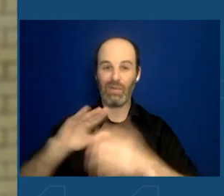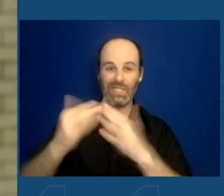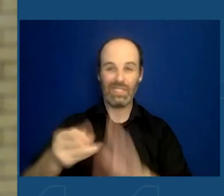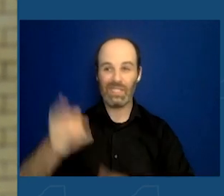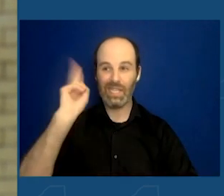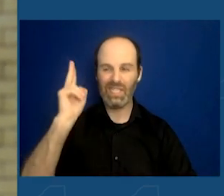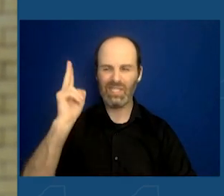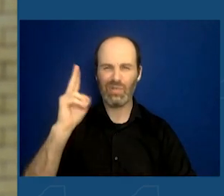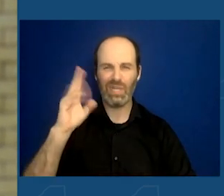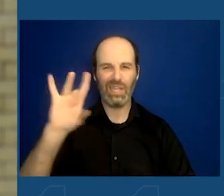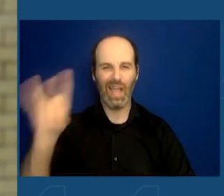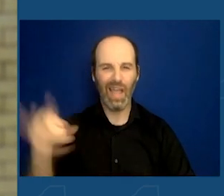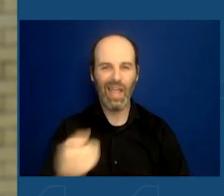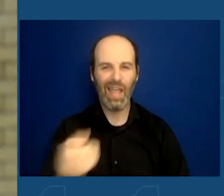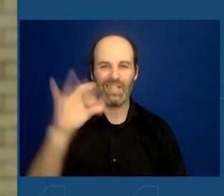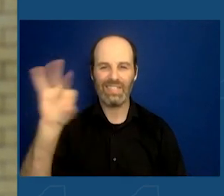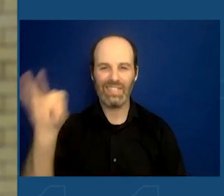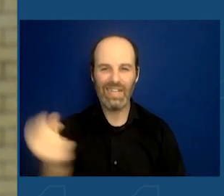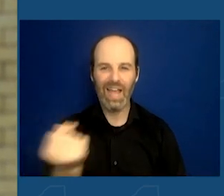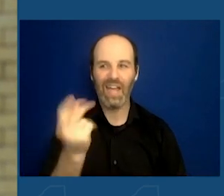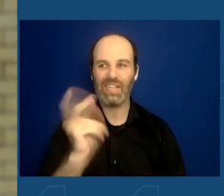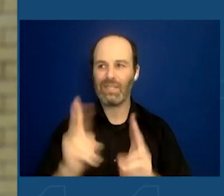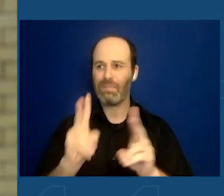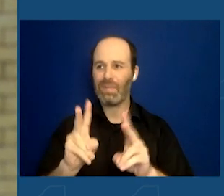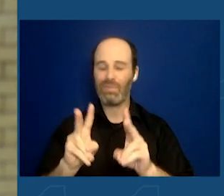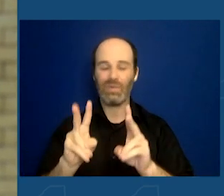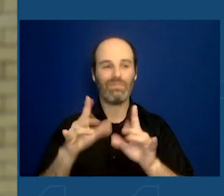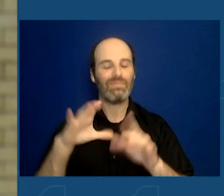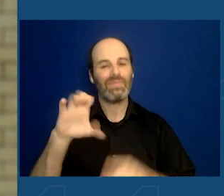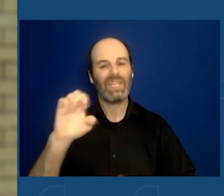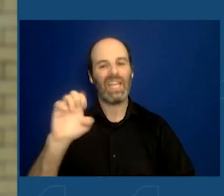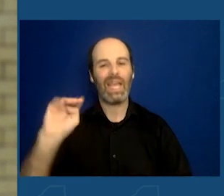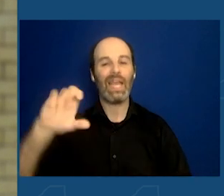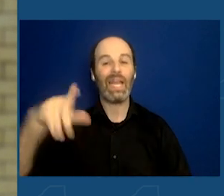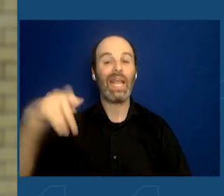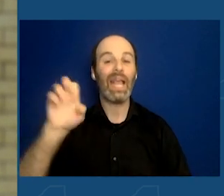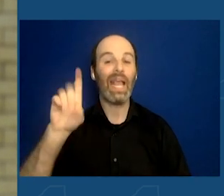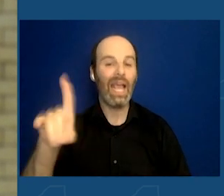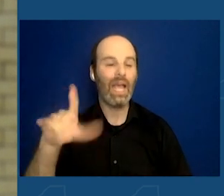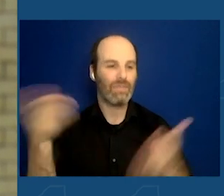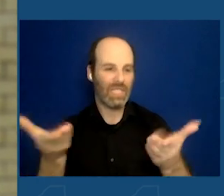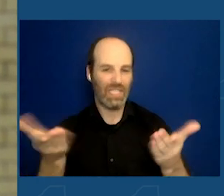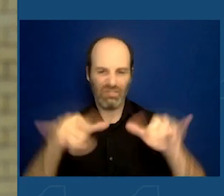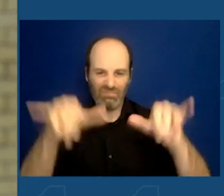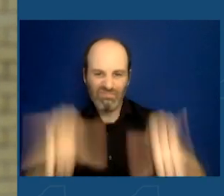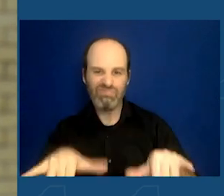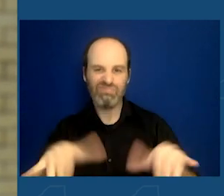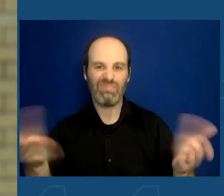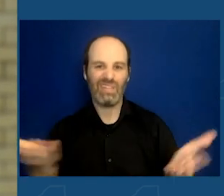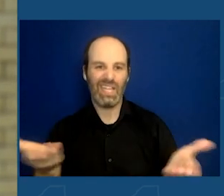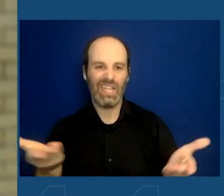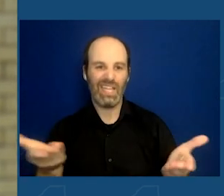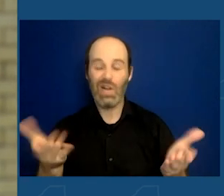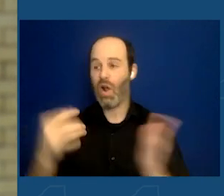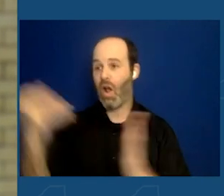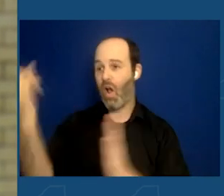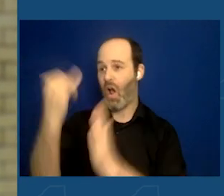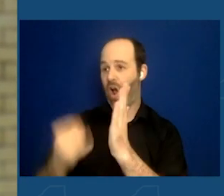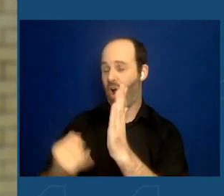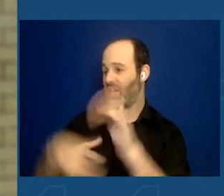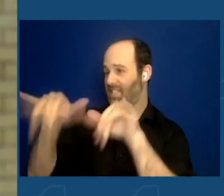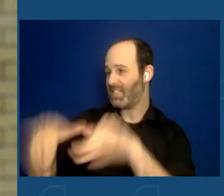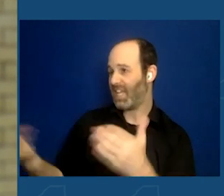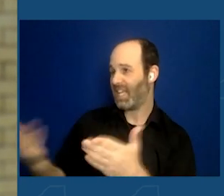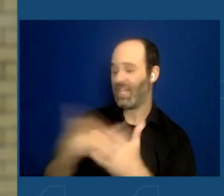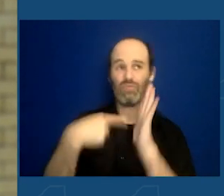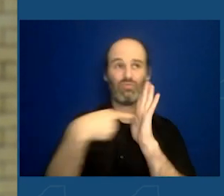people just encamped here in a nice way. Artists came here, they left signs of their artistry, but a reminder